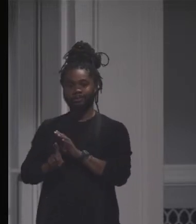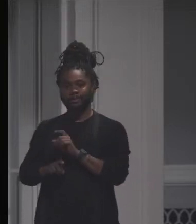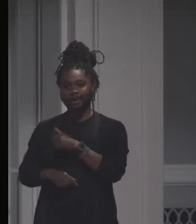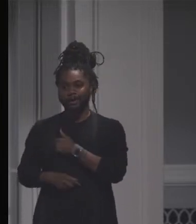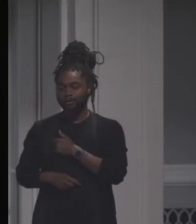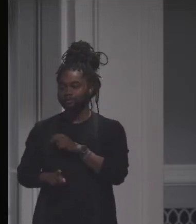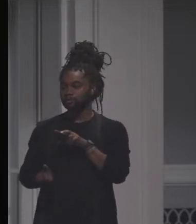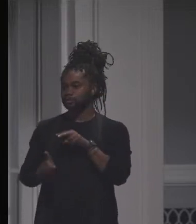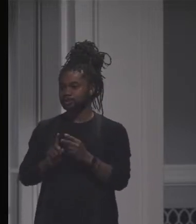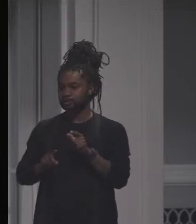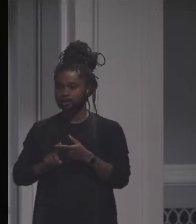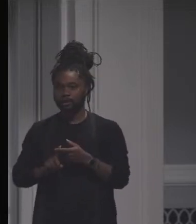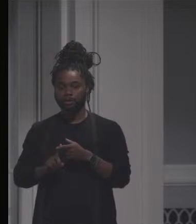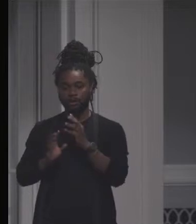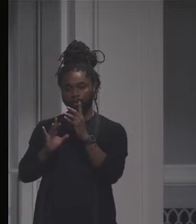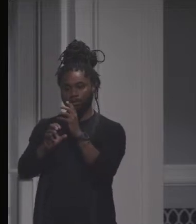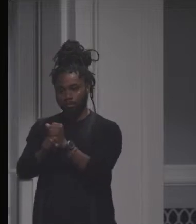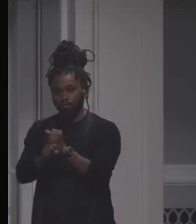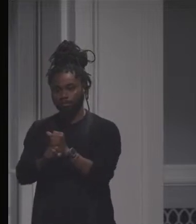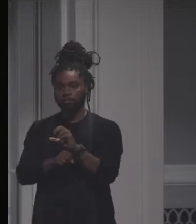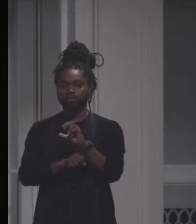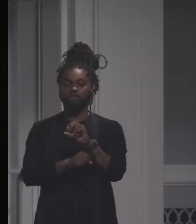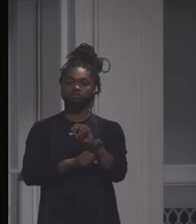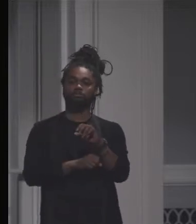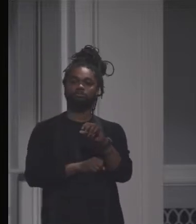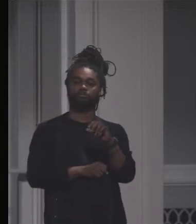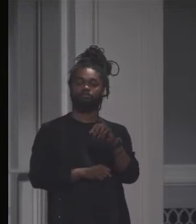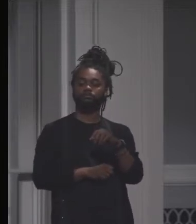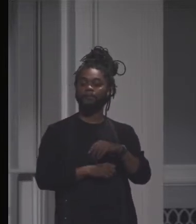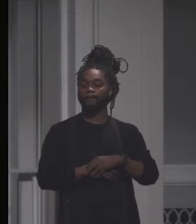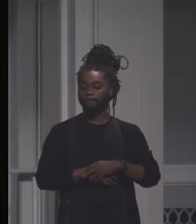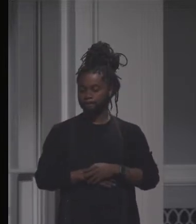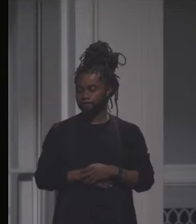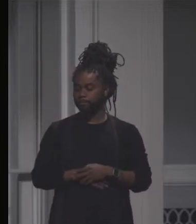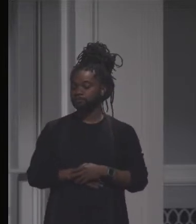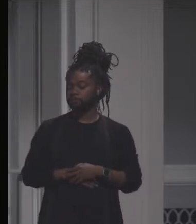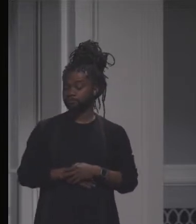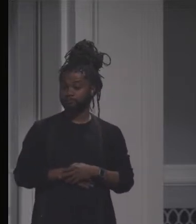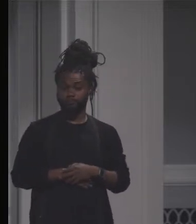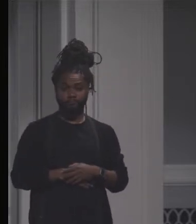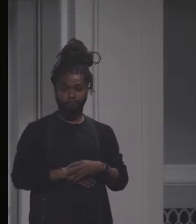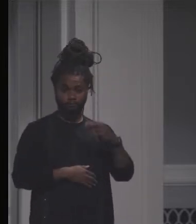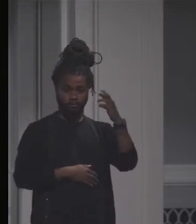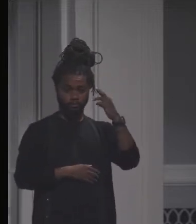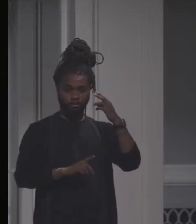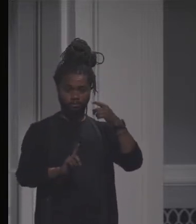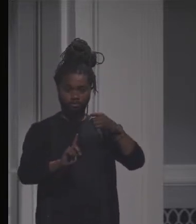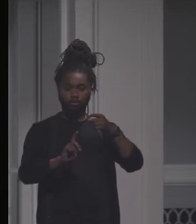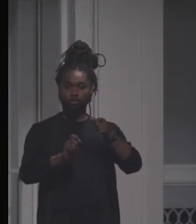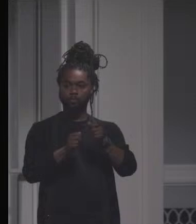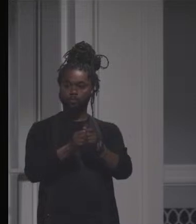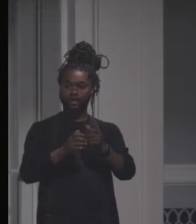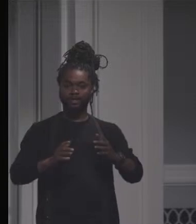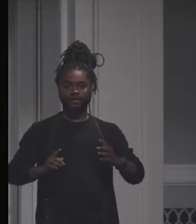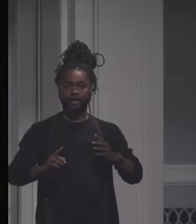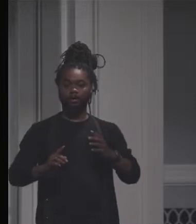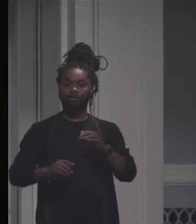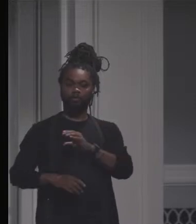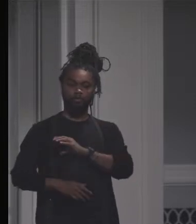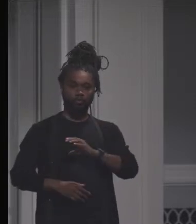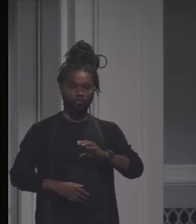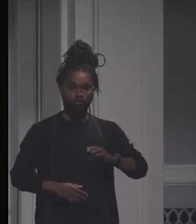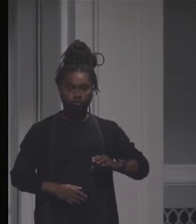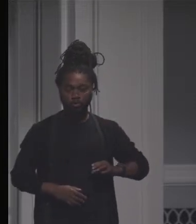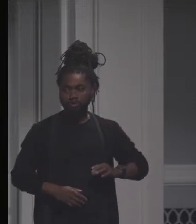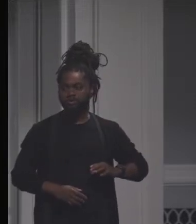sexuality. And my reasoning while writing this was that without the influence of Christian